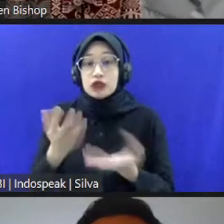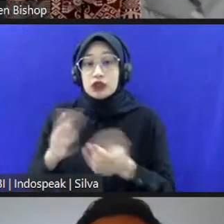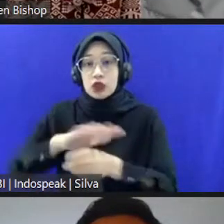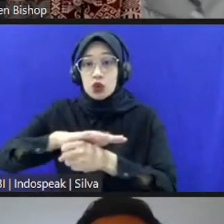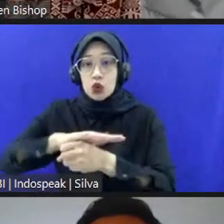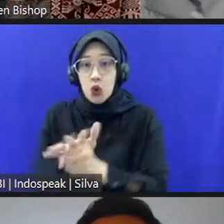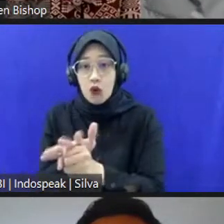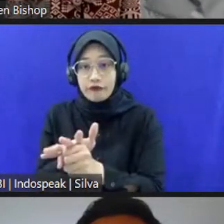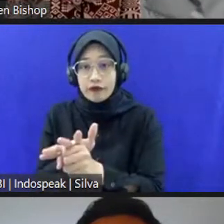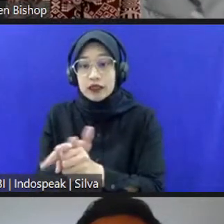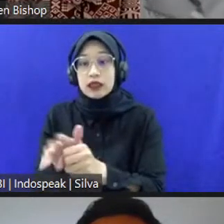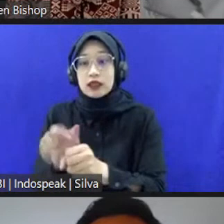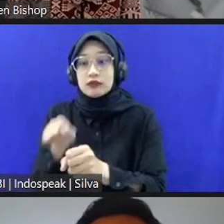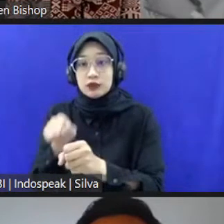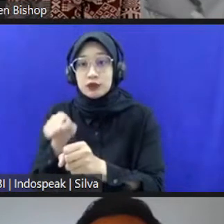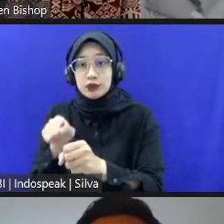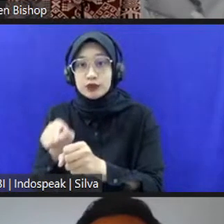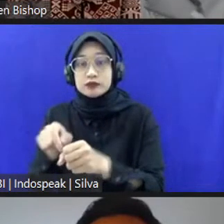outbreak.